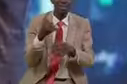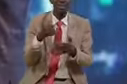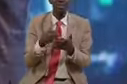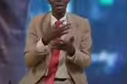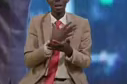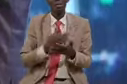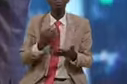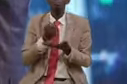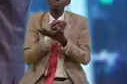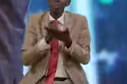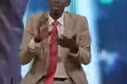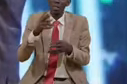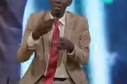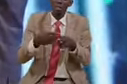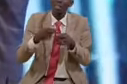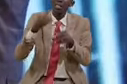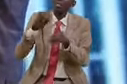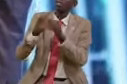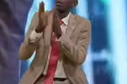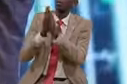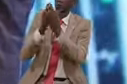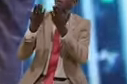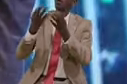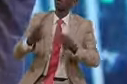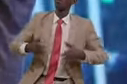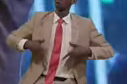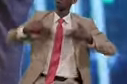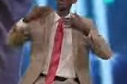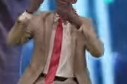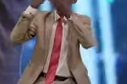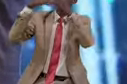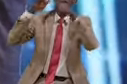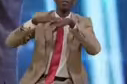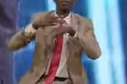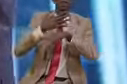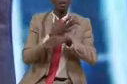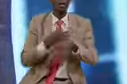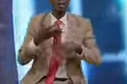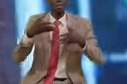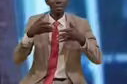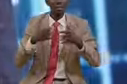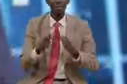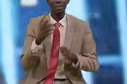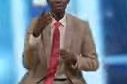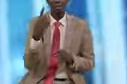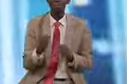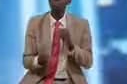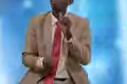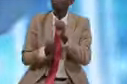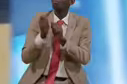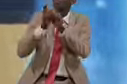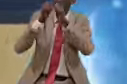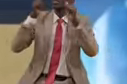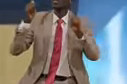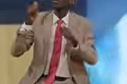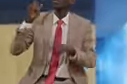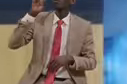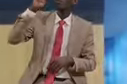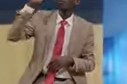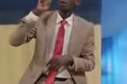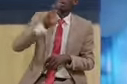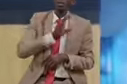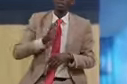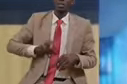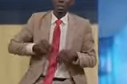names in the book of life, and let the greater one abide and stay in them right